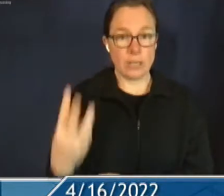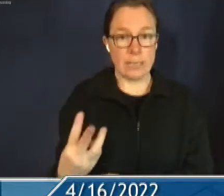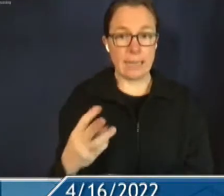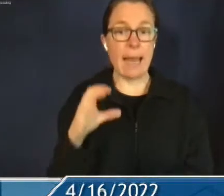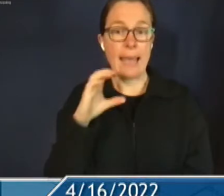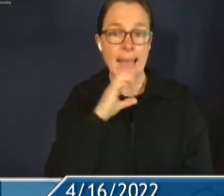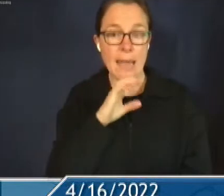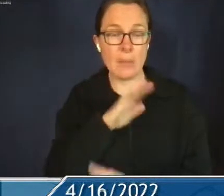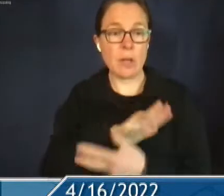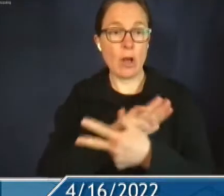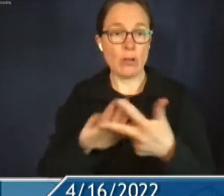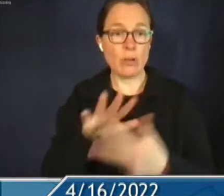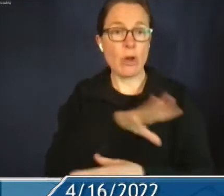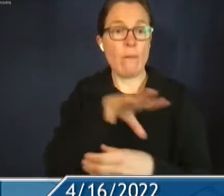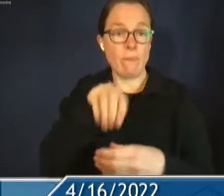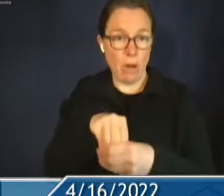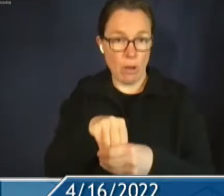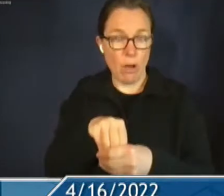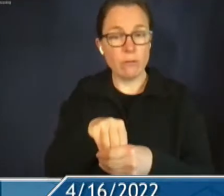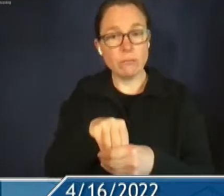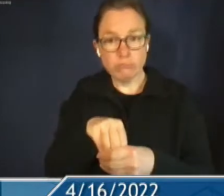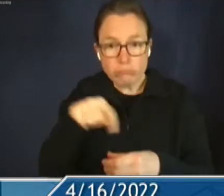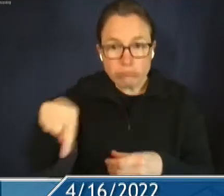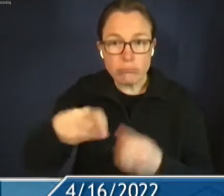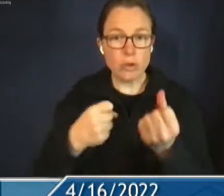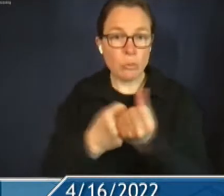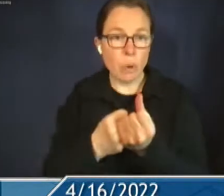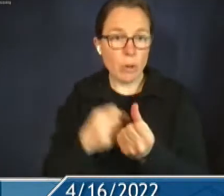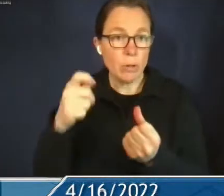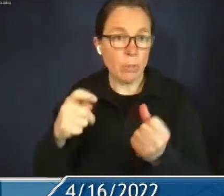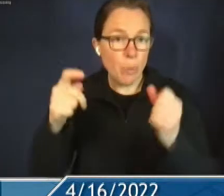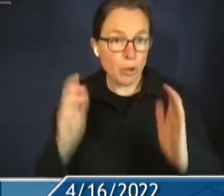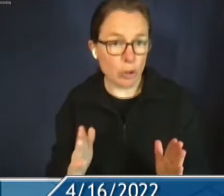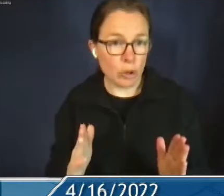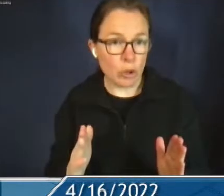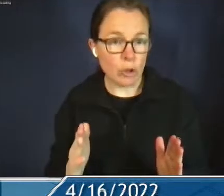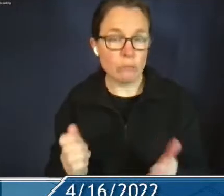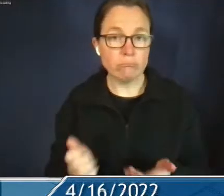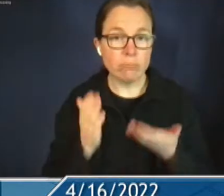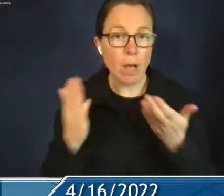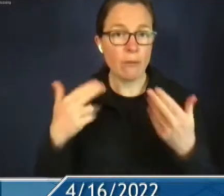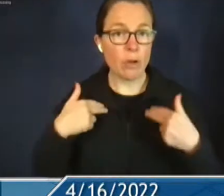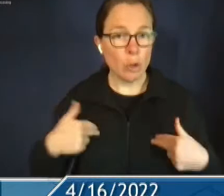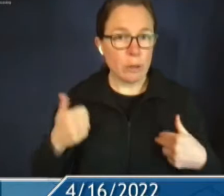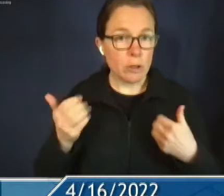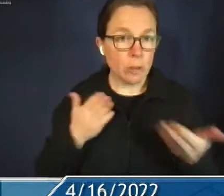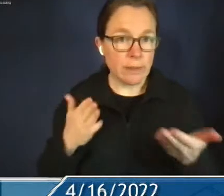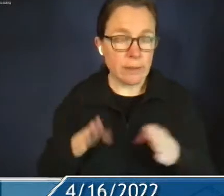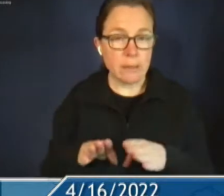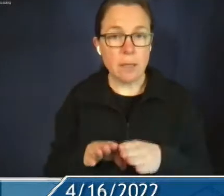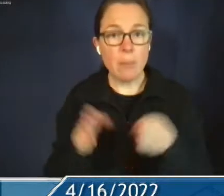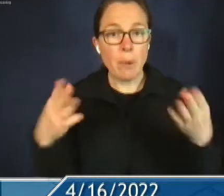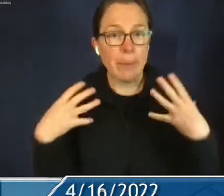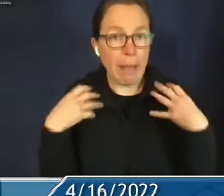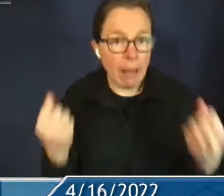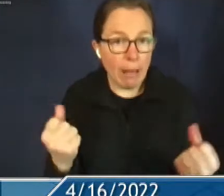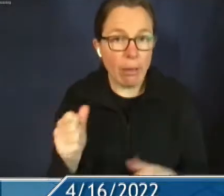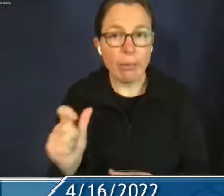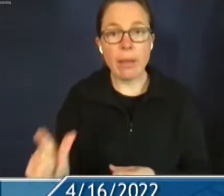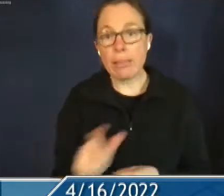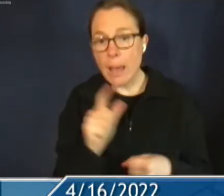of the fabric that supports Portlanders, providing human services, public health, libraries, assessment elections,